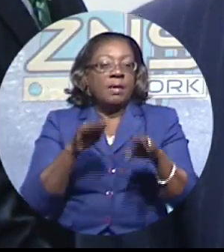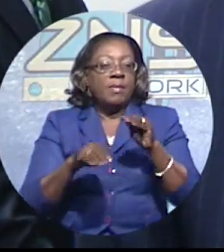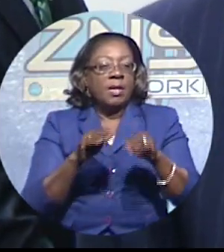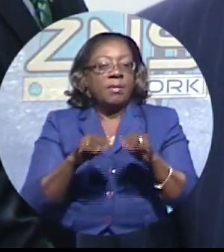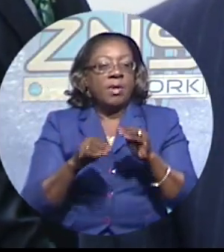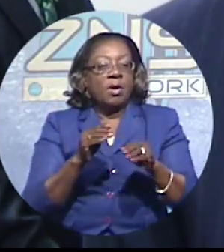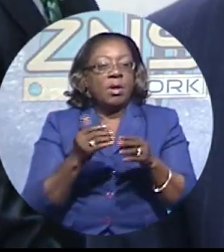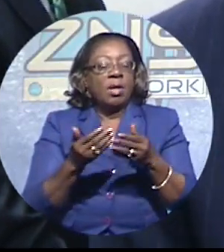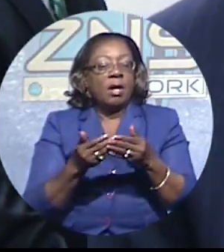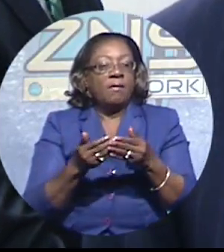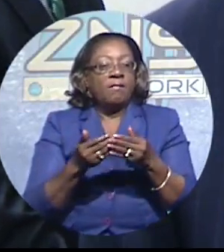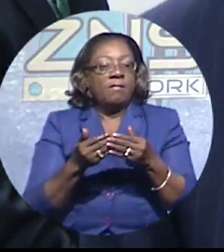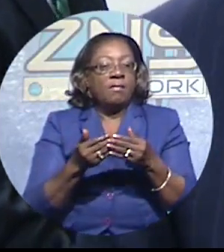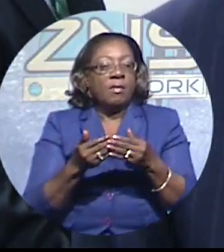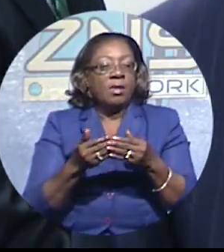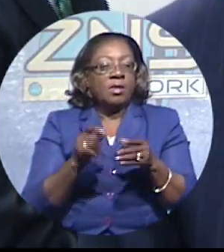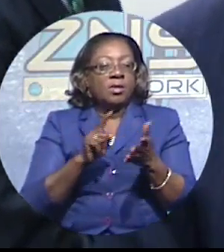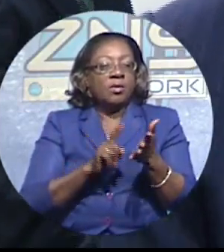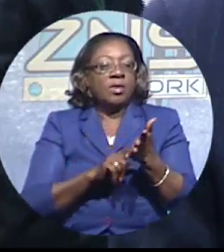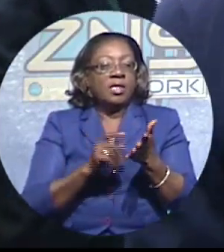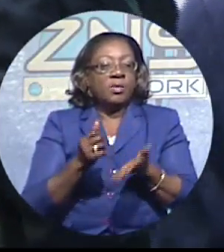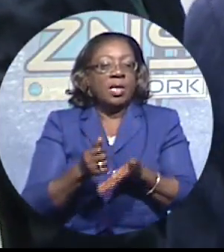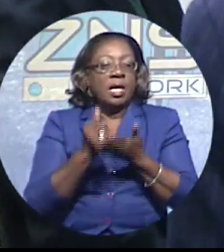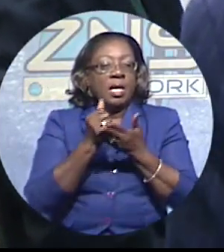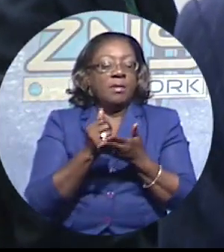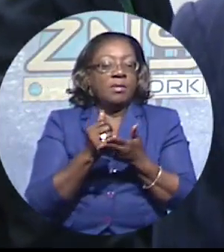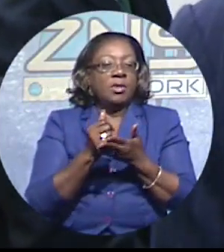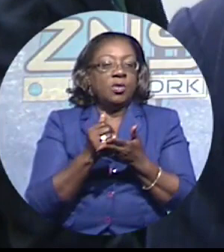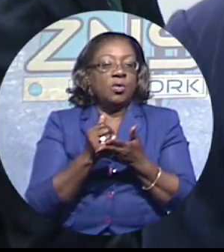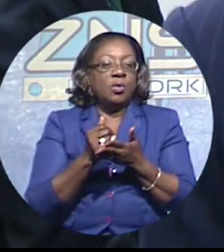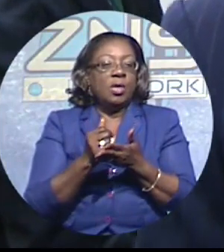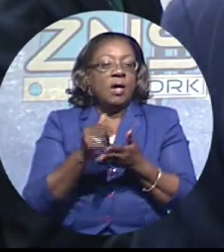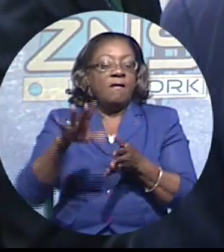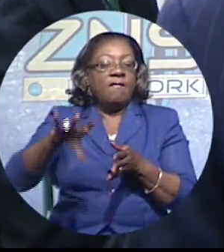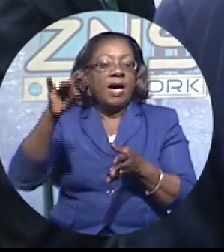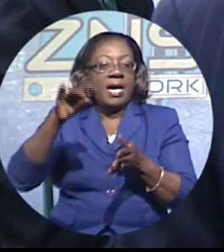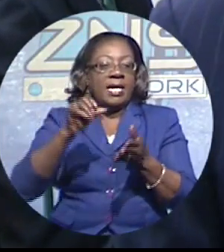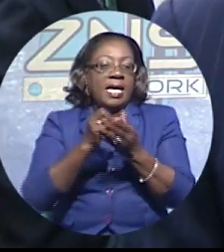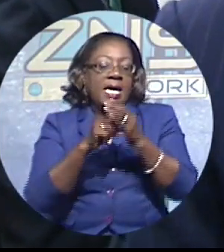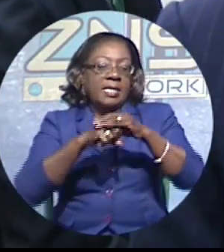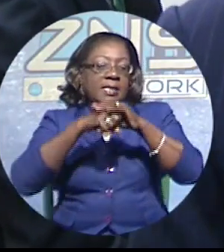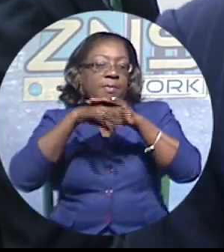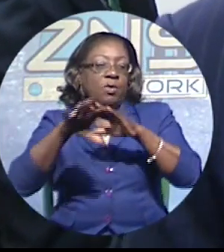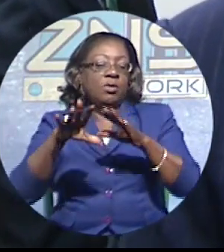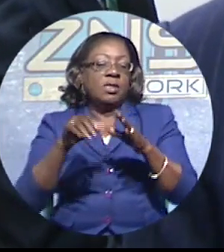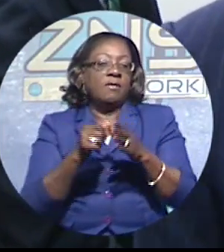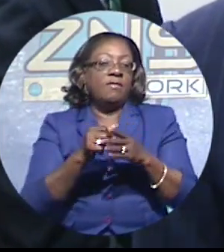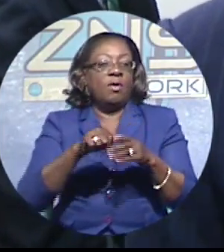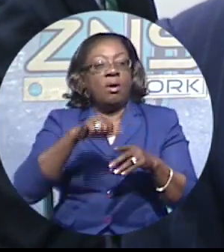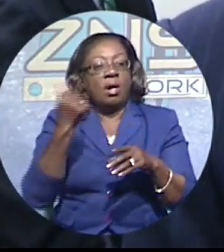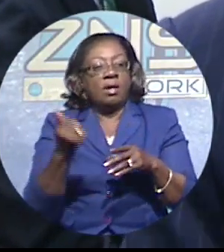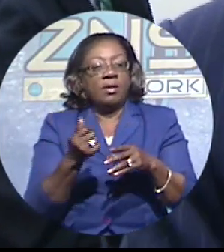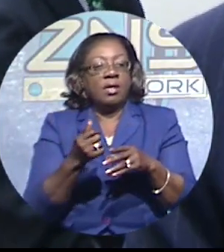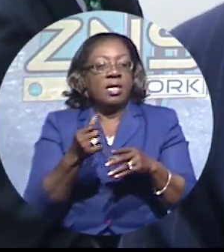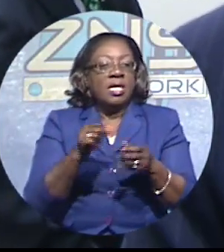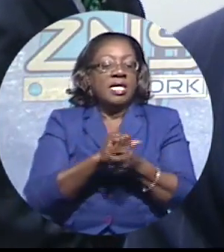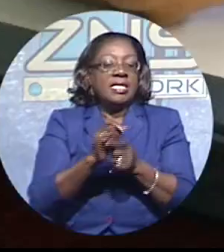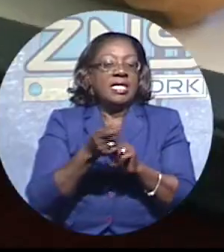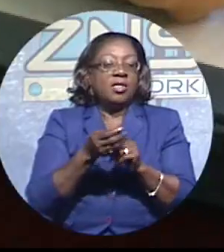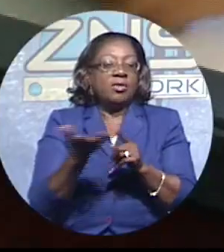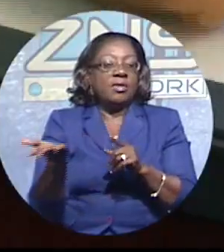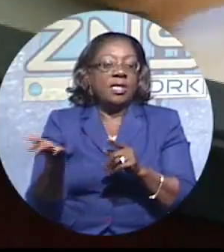have metal in them. And so this equipment helps detect explosives either on a person or their accessible